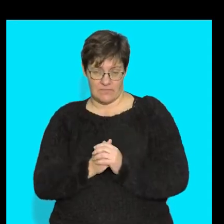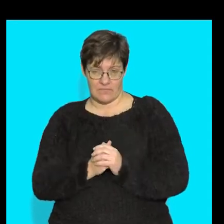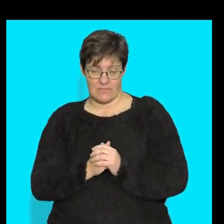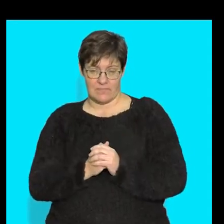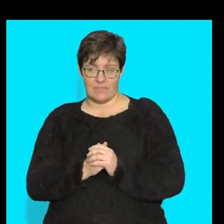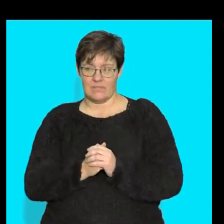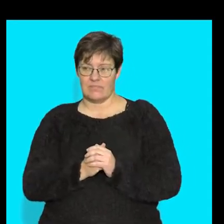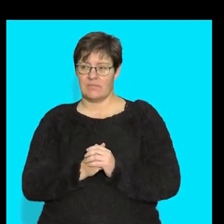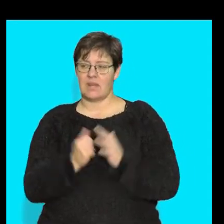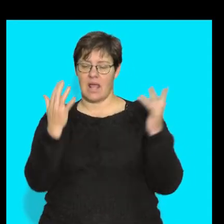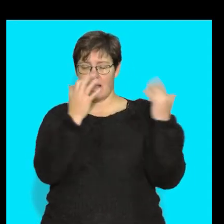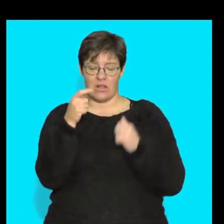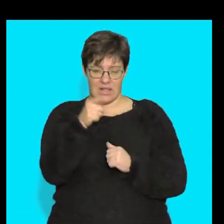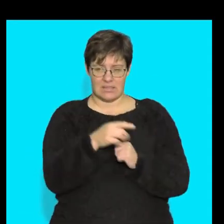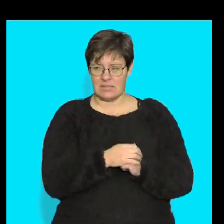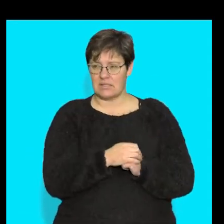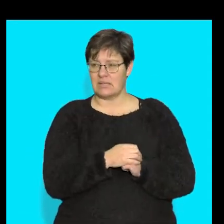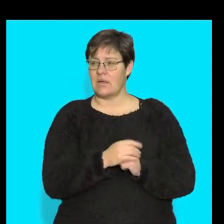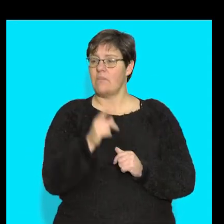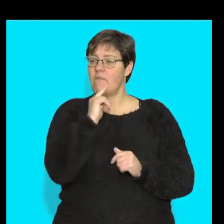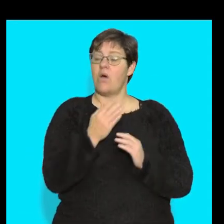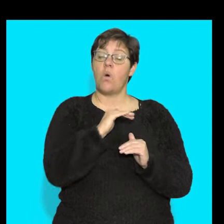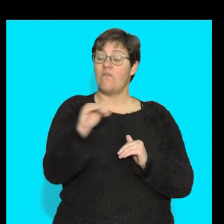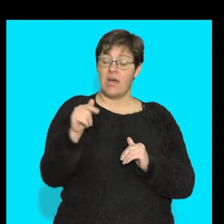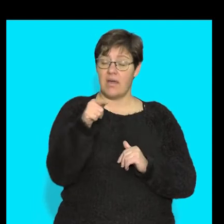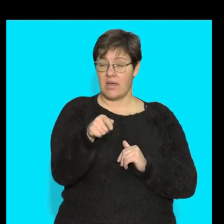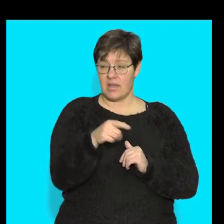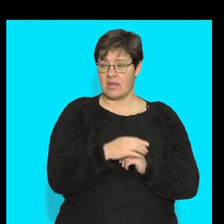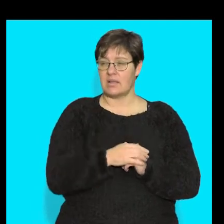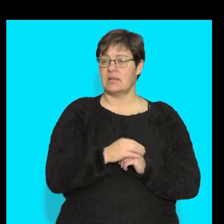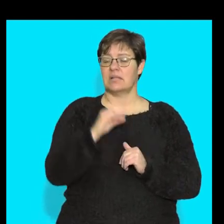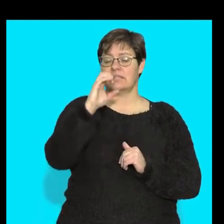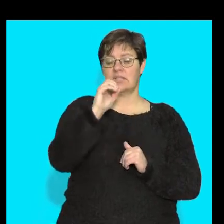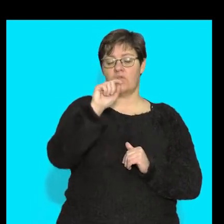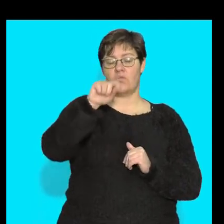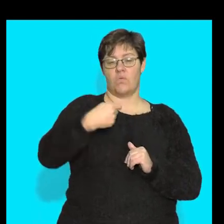then you quickly calculate this, but you must say over first,